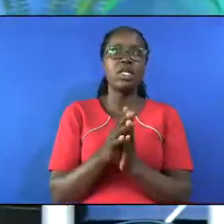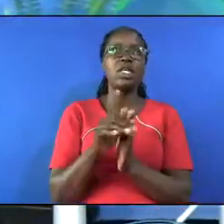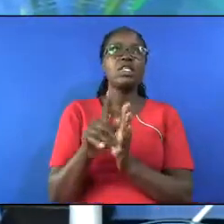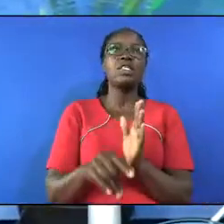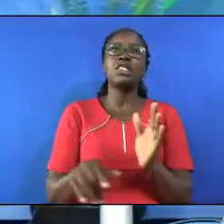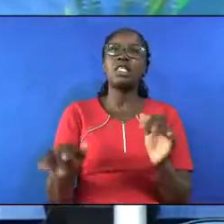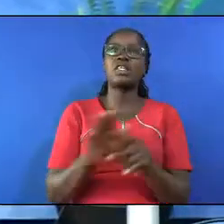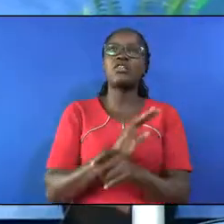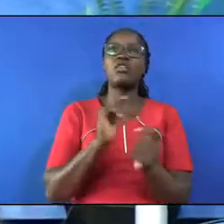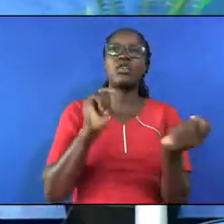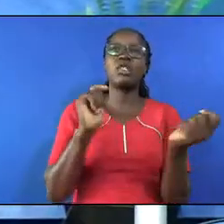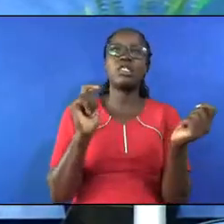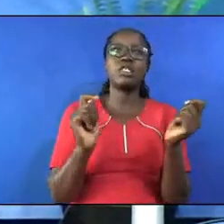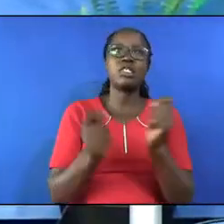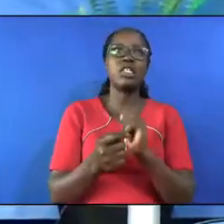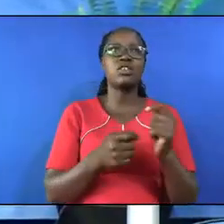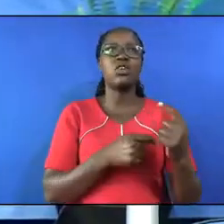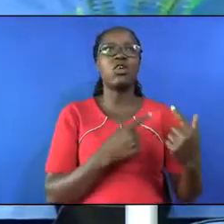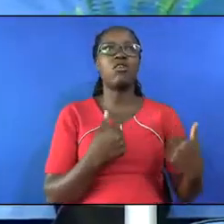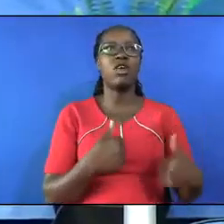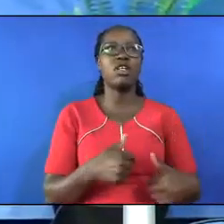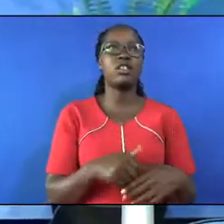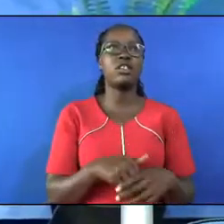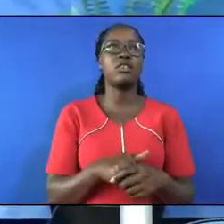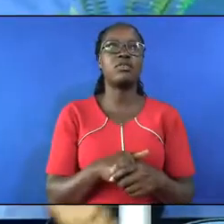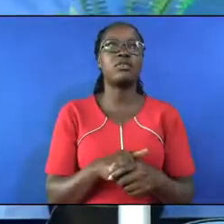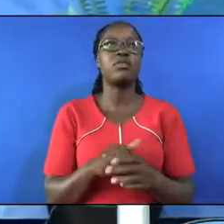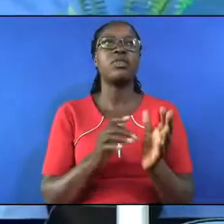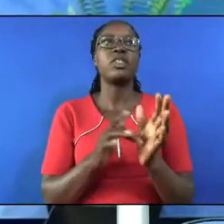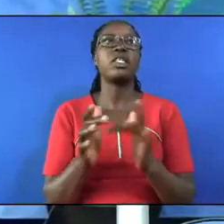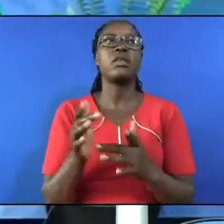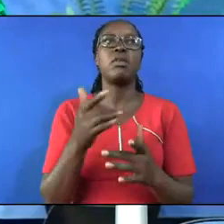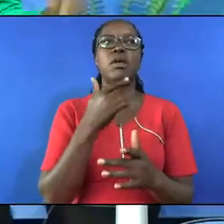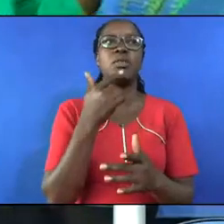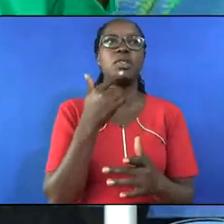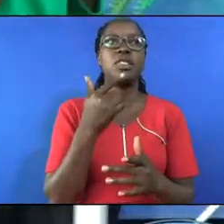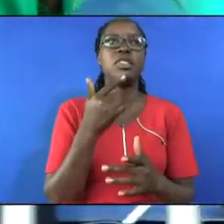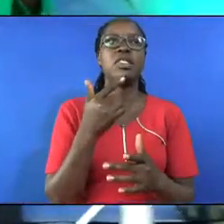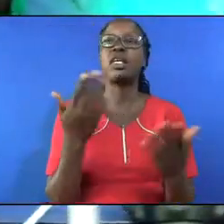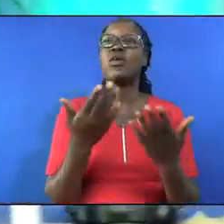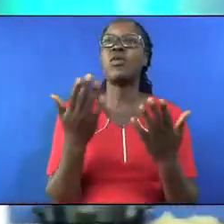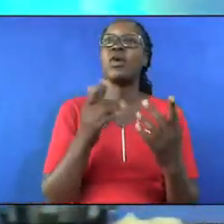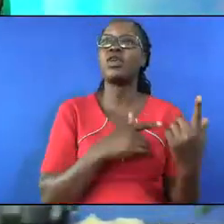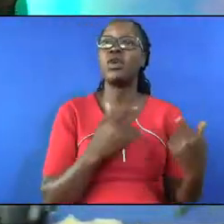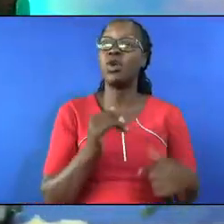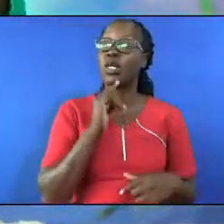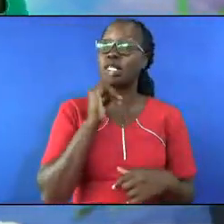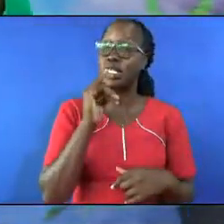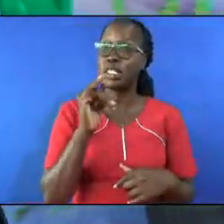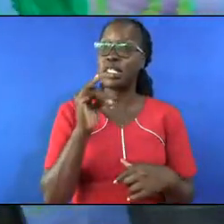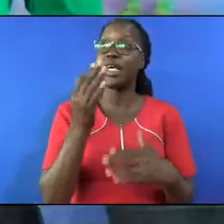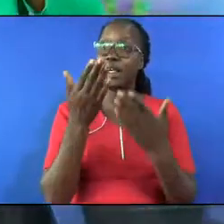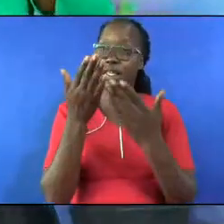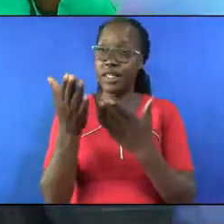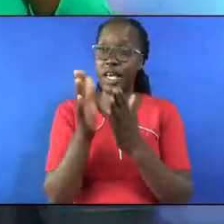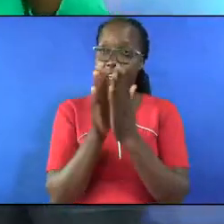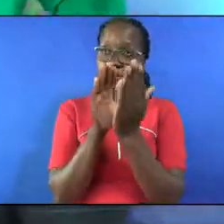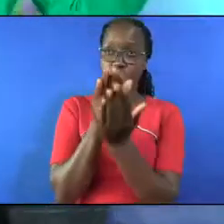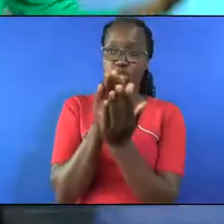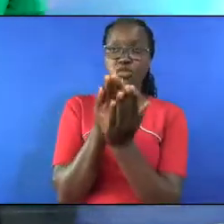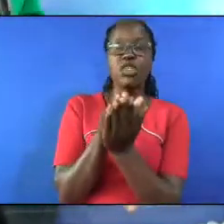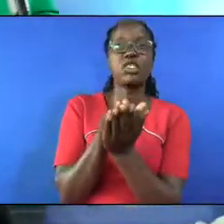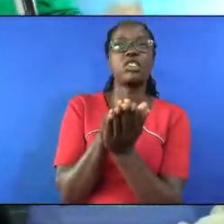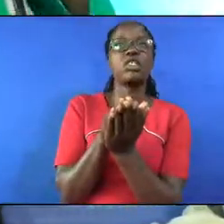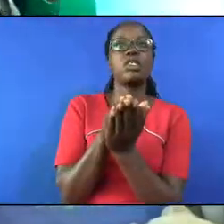a total change of heart, amen? The Bible says that where your heart is, there your where your treasure